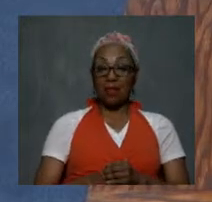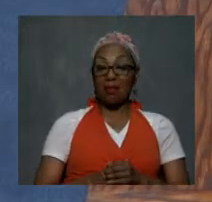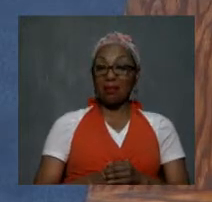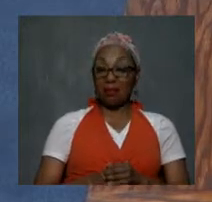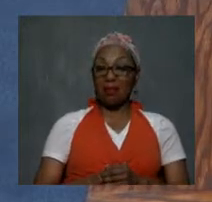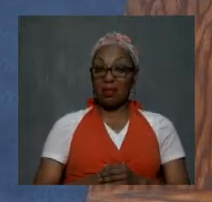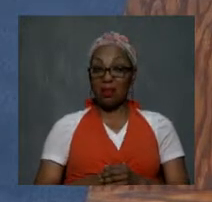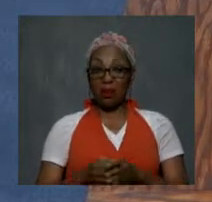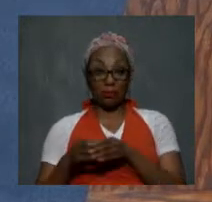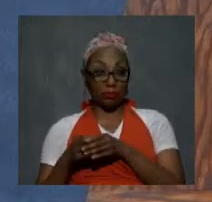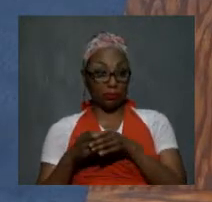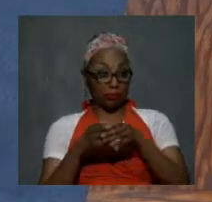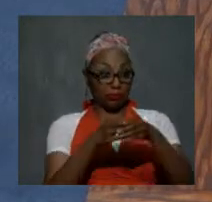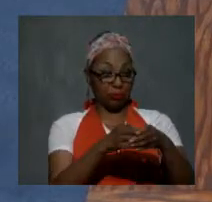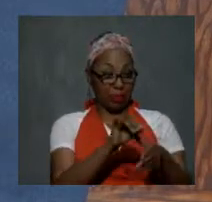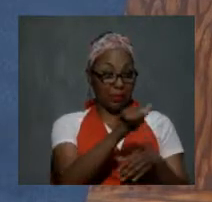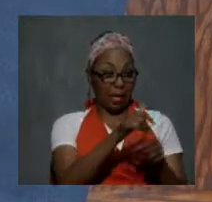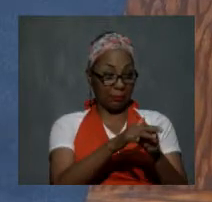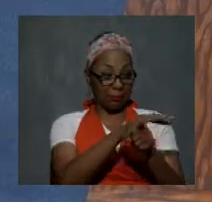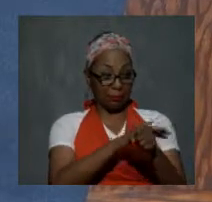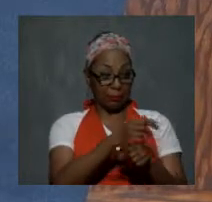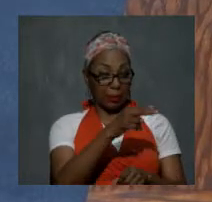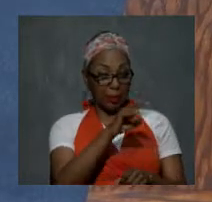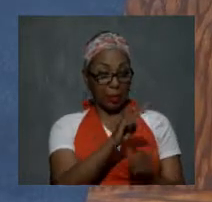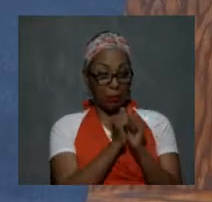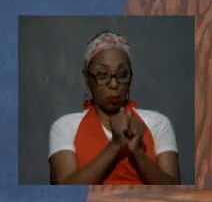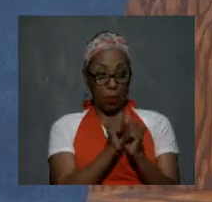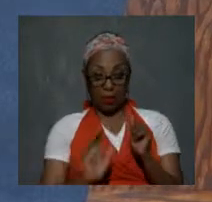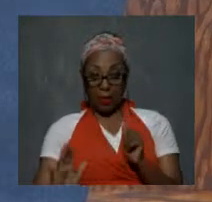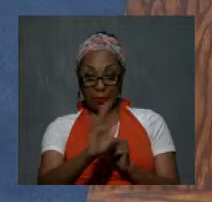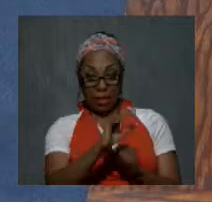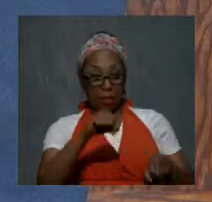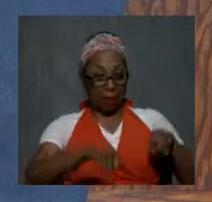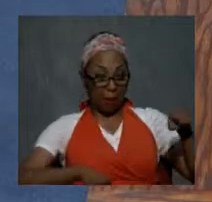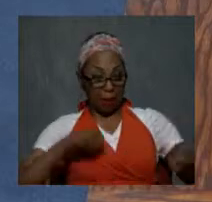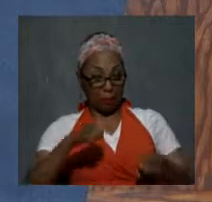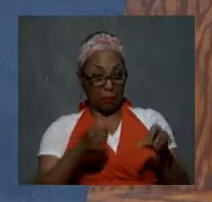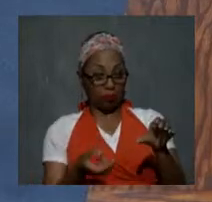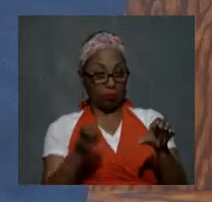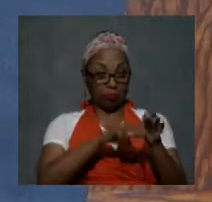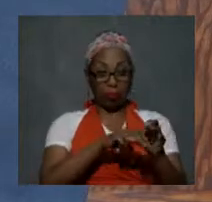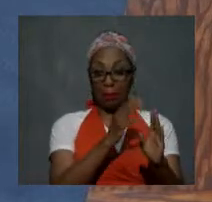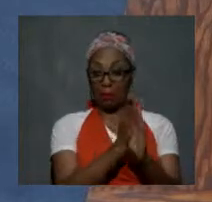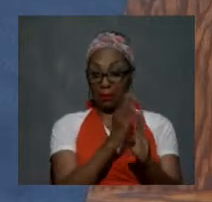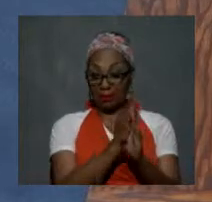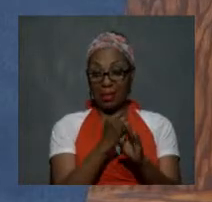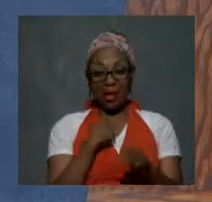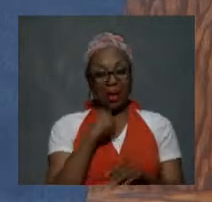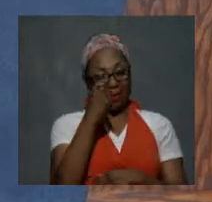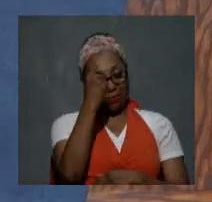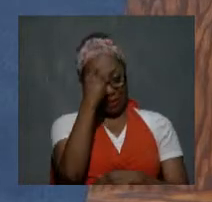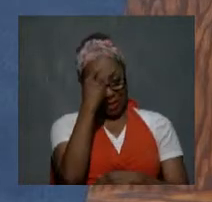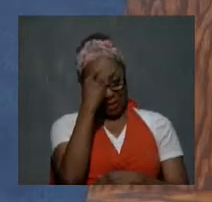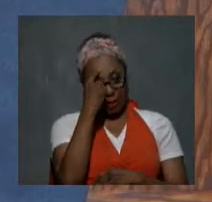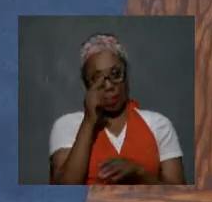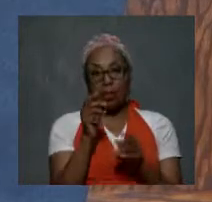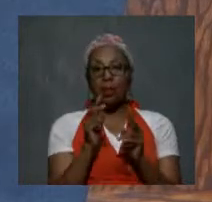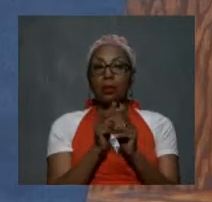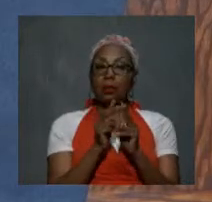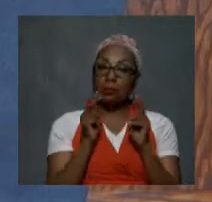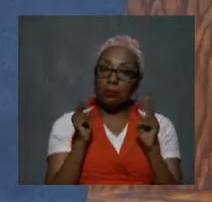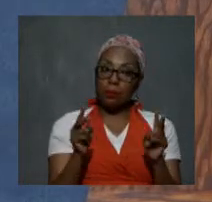going to that hub with their bicycles and getting on and loading on those buses. So I think it's really